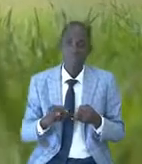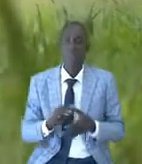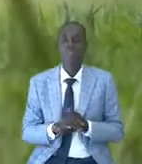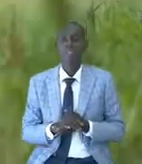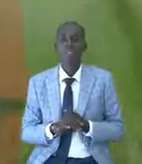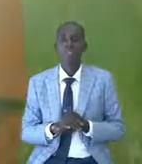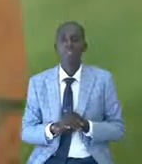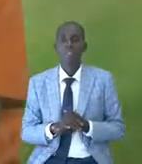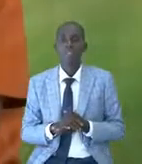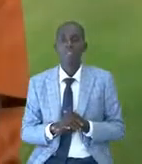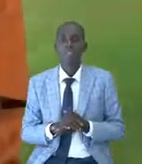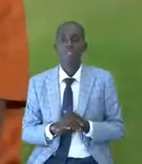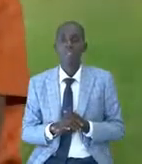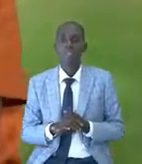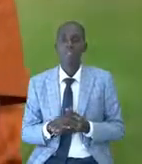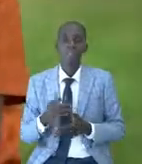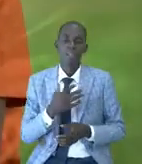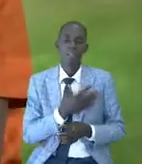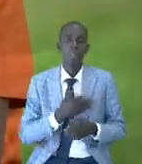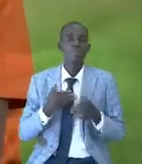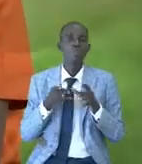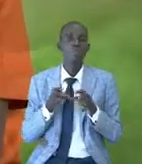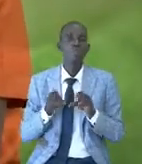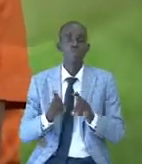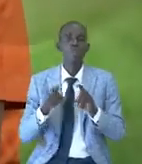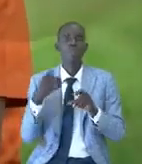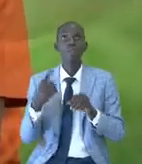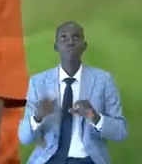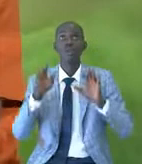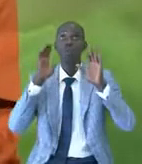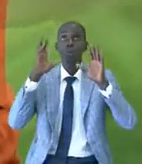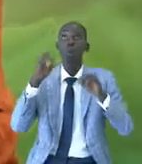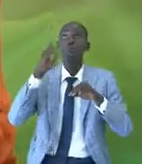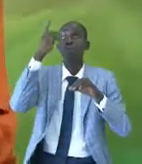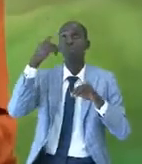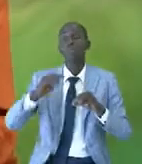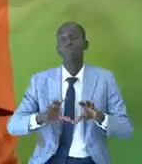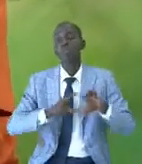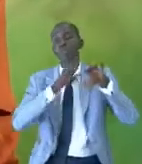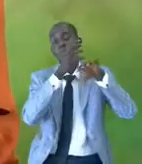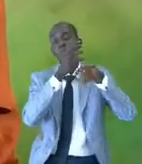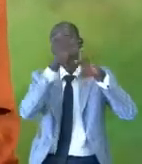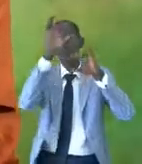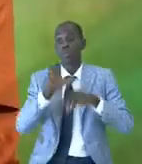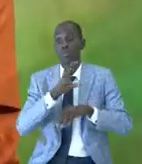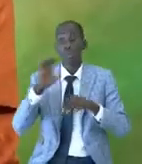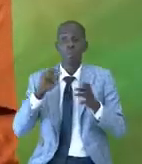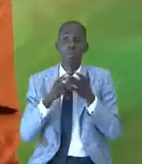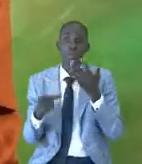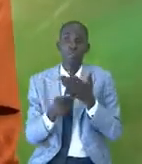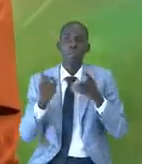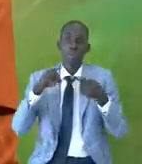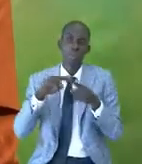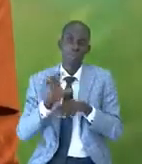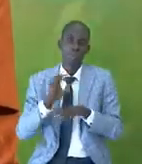happened during the Wonders of the Cross Crusade. Something just told me I should go to church that day. And I was there sitting at the back.